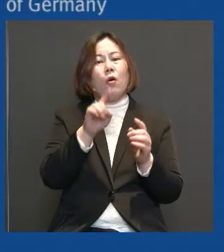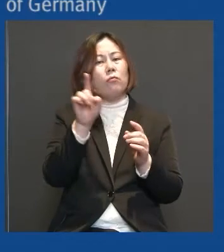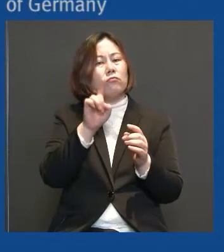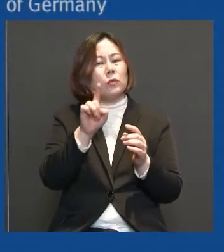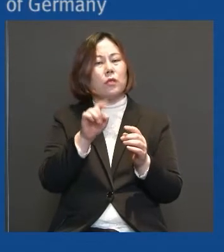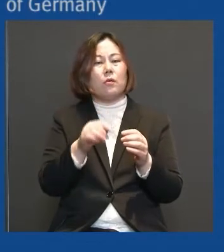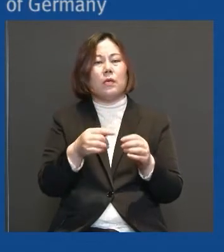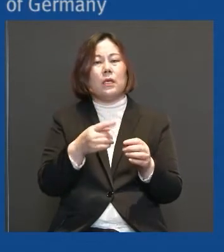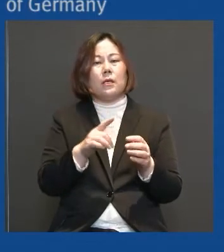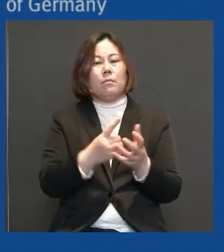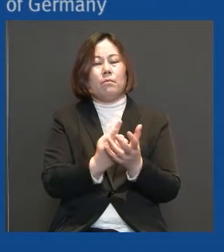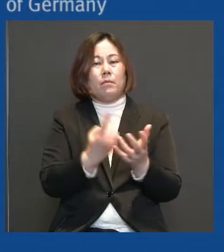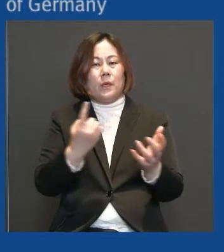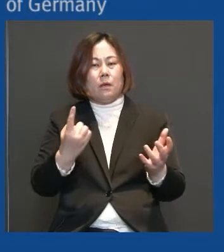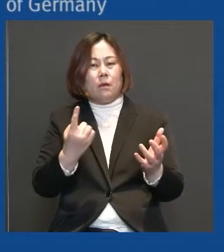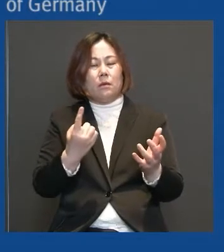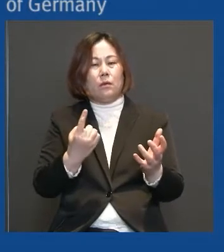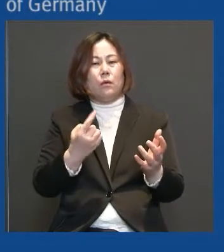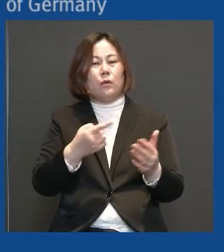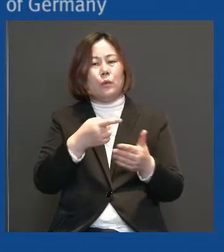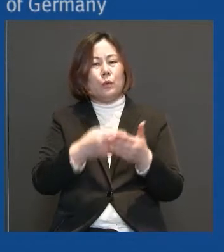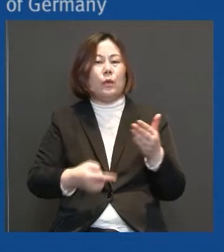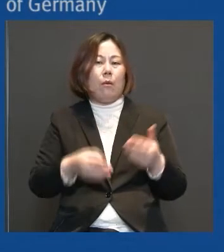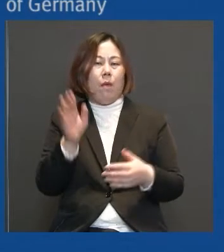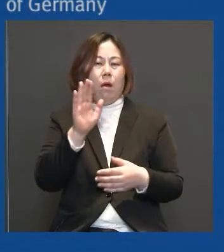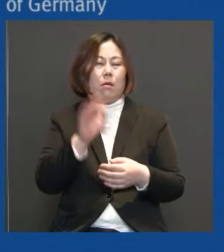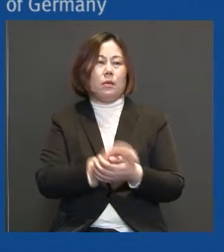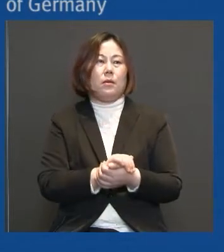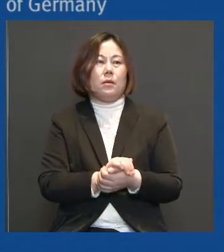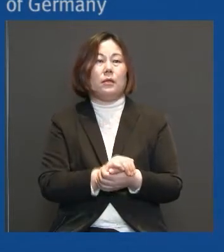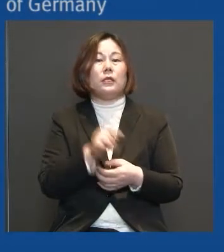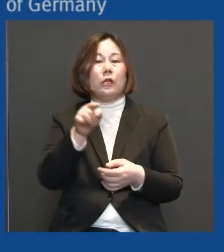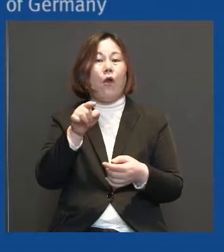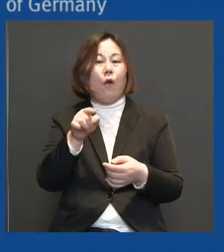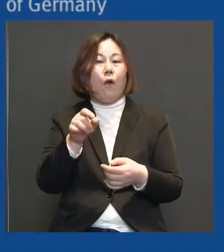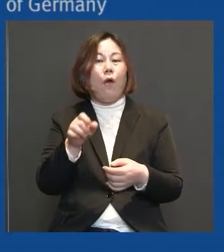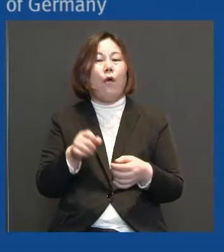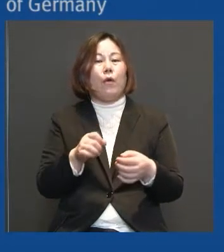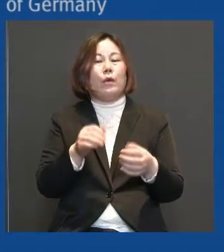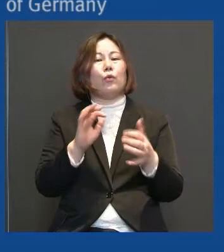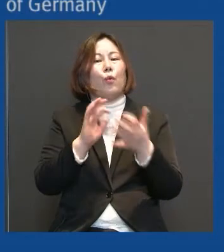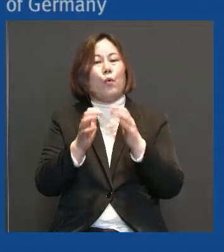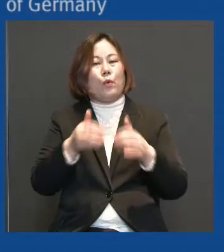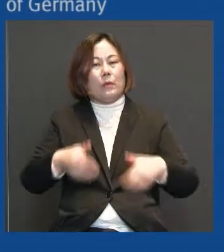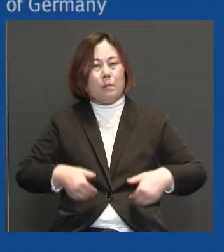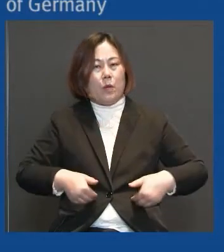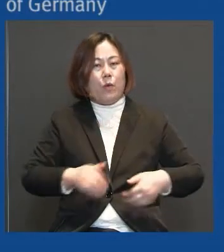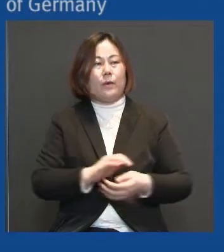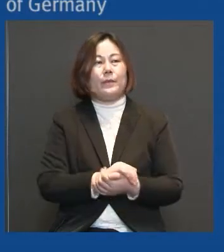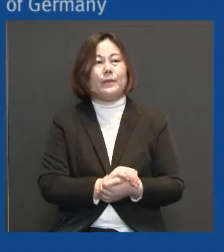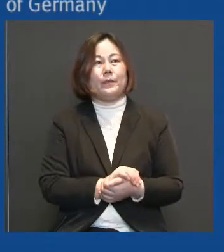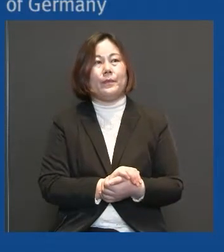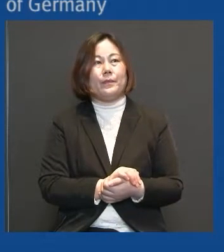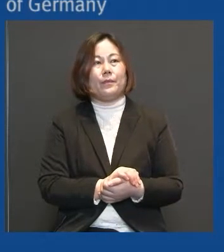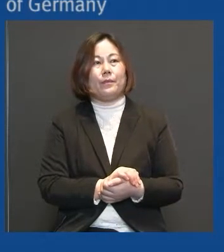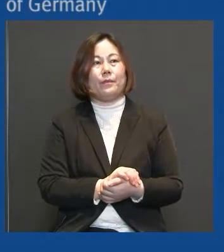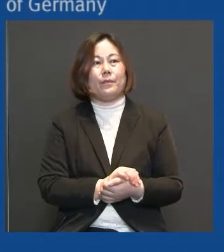We already heard some arguments. Maybe we can also continue on that later on. But I think this is a very important